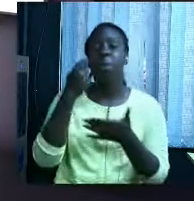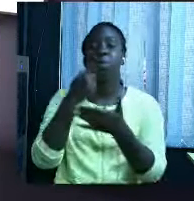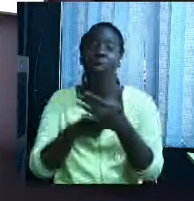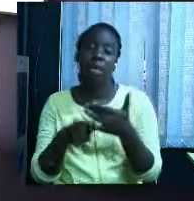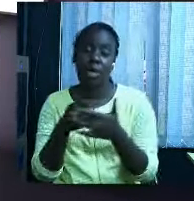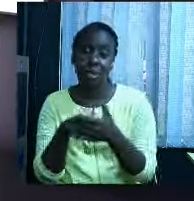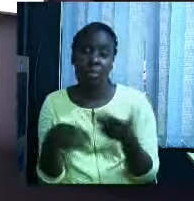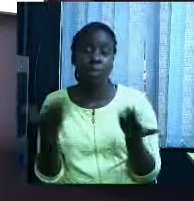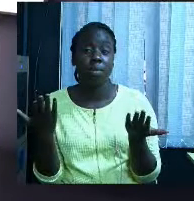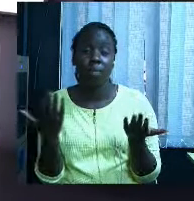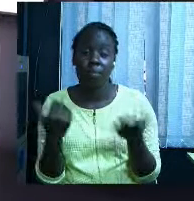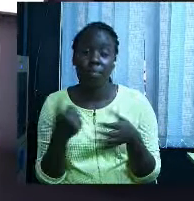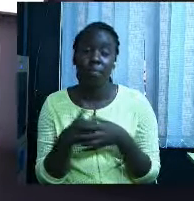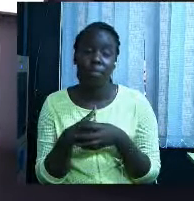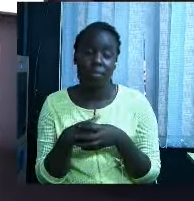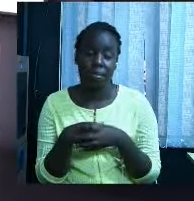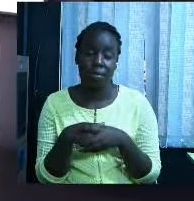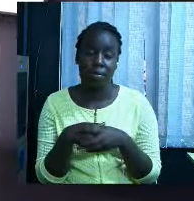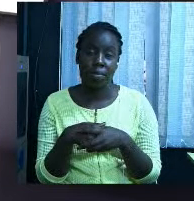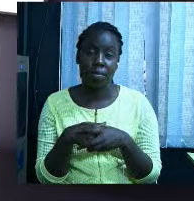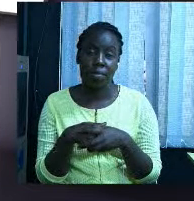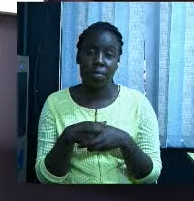subsidies